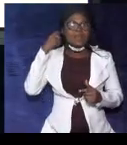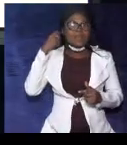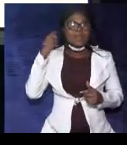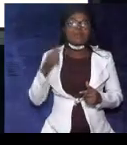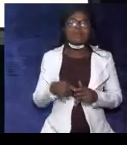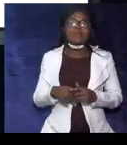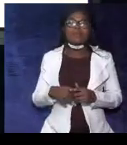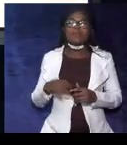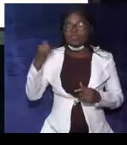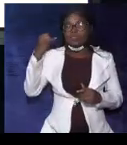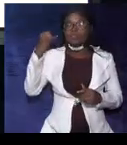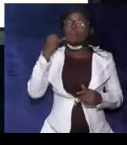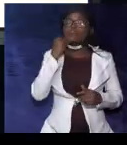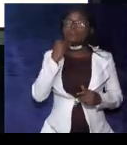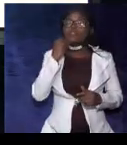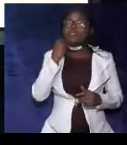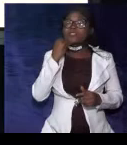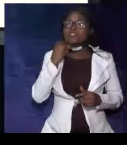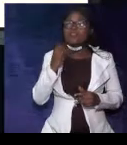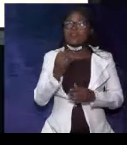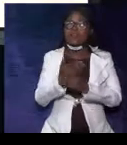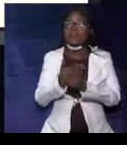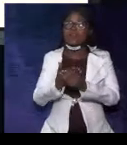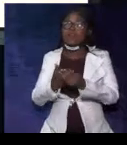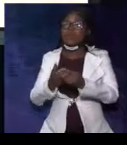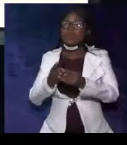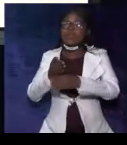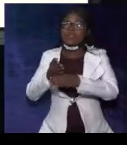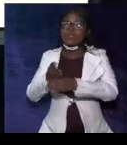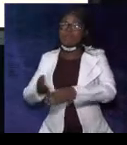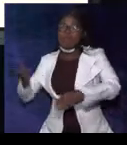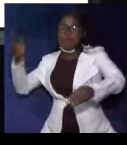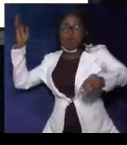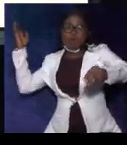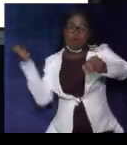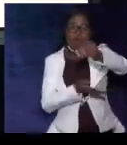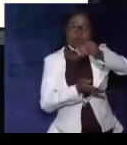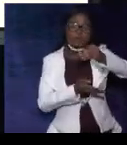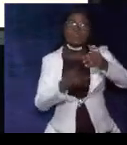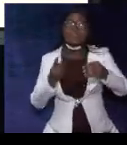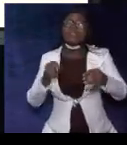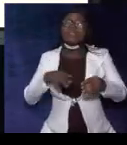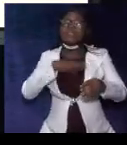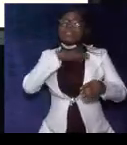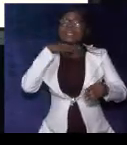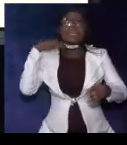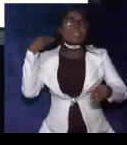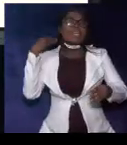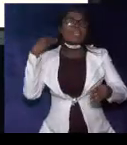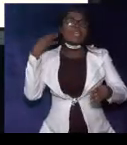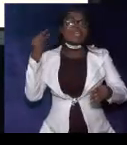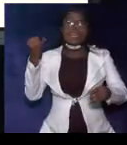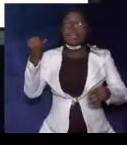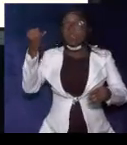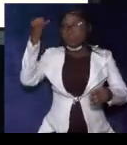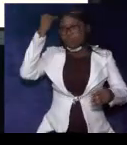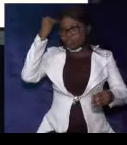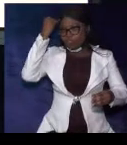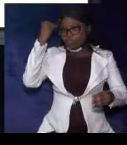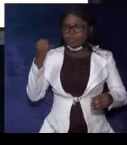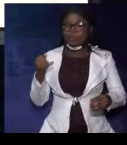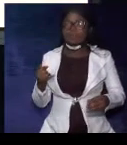happened? Joseph's machete accidentally cut the head off John